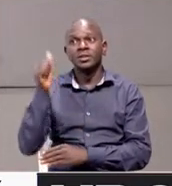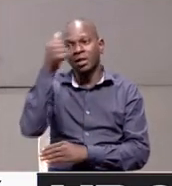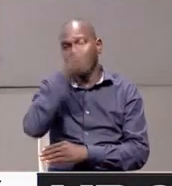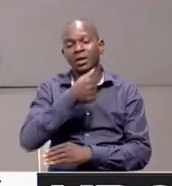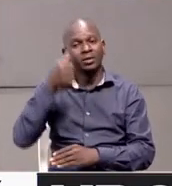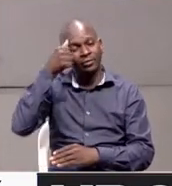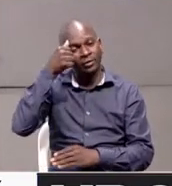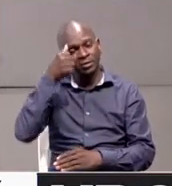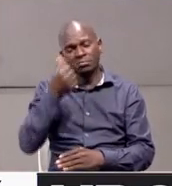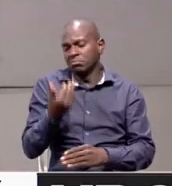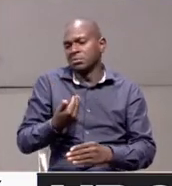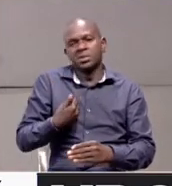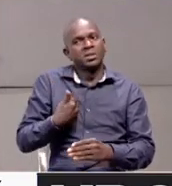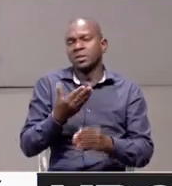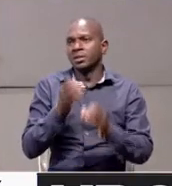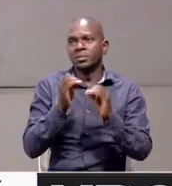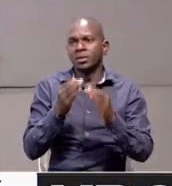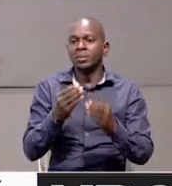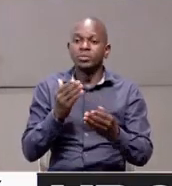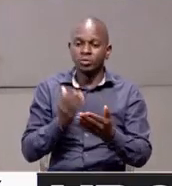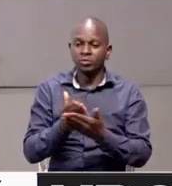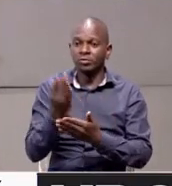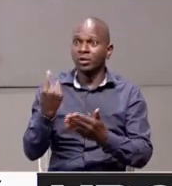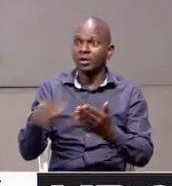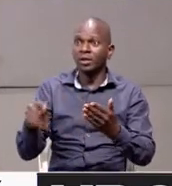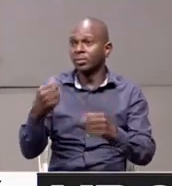differences because I'm sure of what I'm doing.